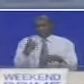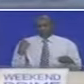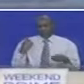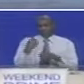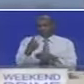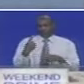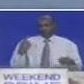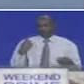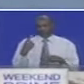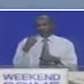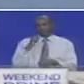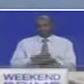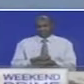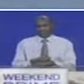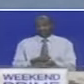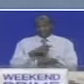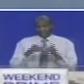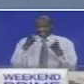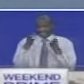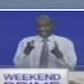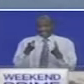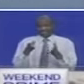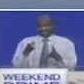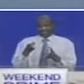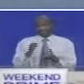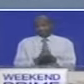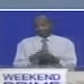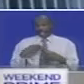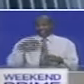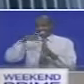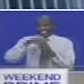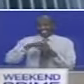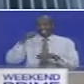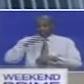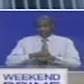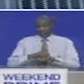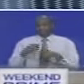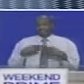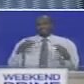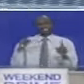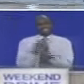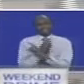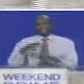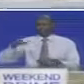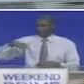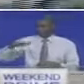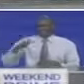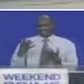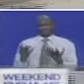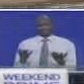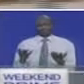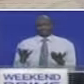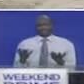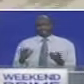from school. But behind this unpleasant welcome and inside the school is a different environment altogether. It